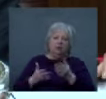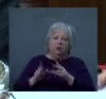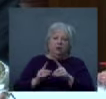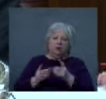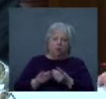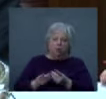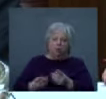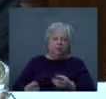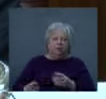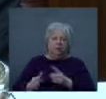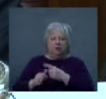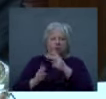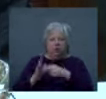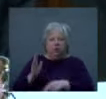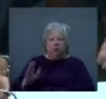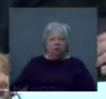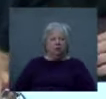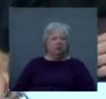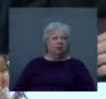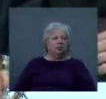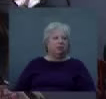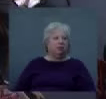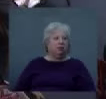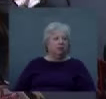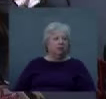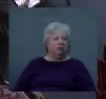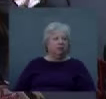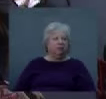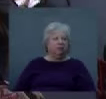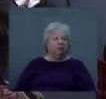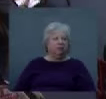other purposes. First reading.